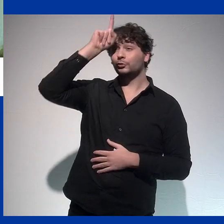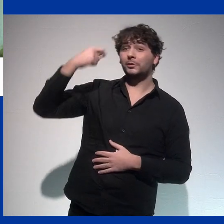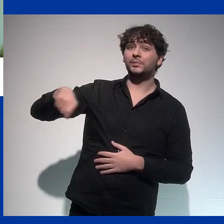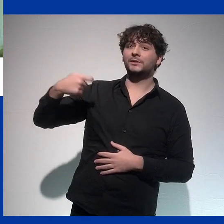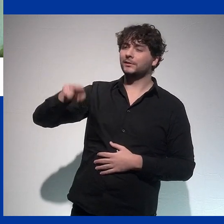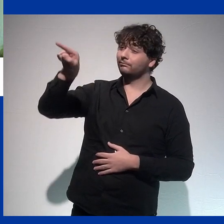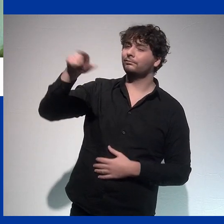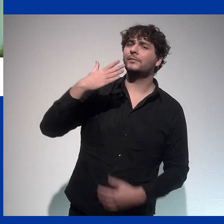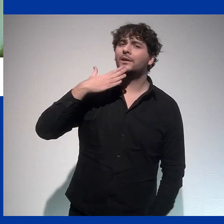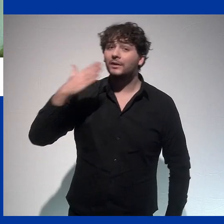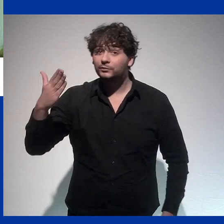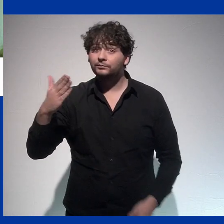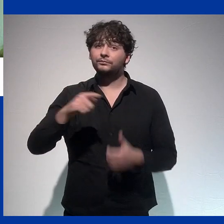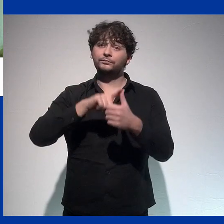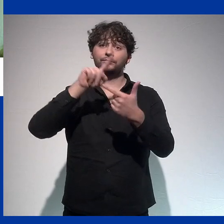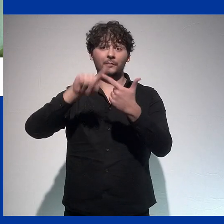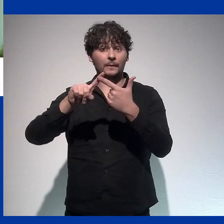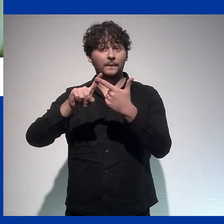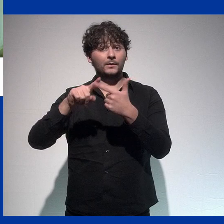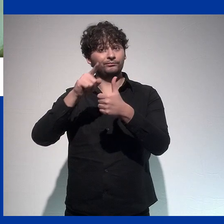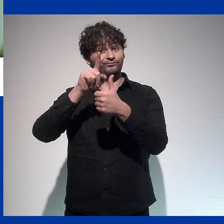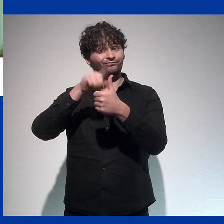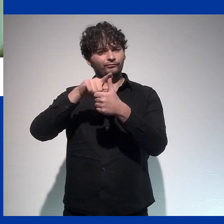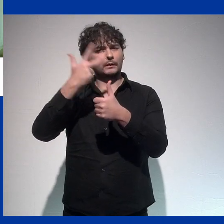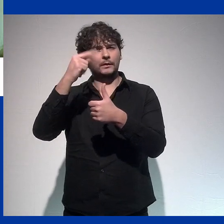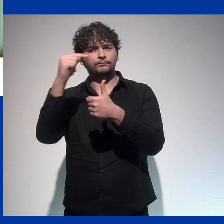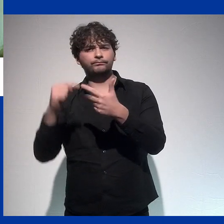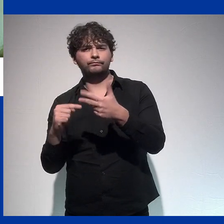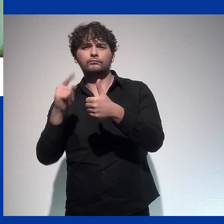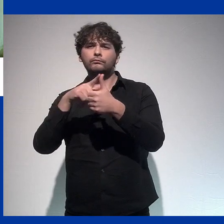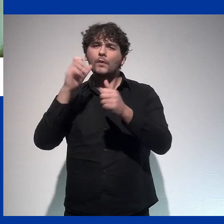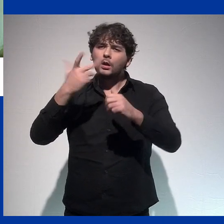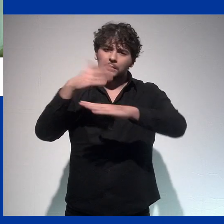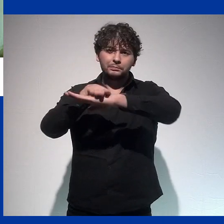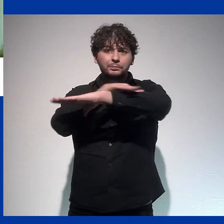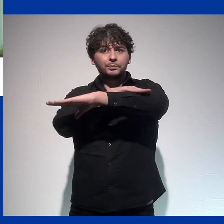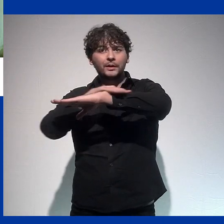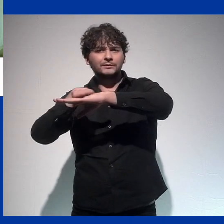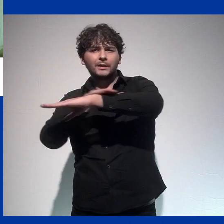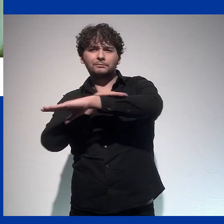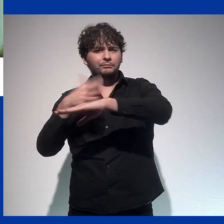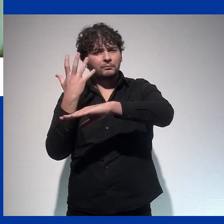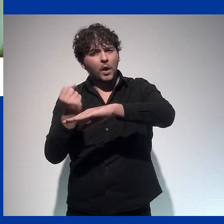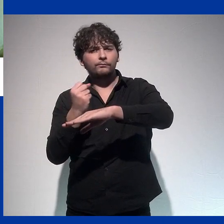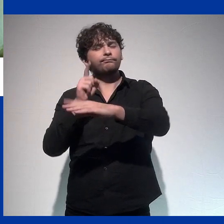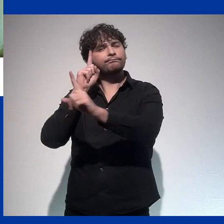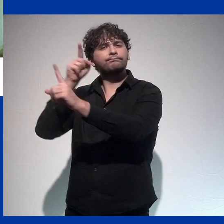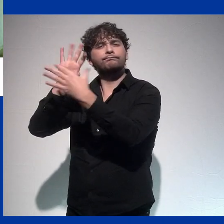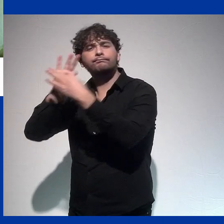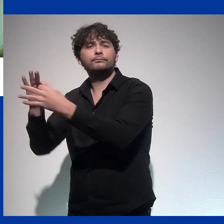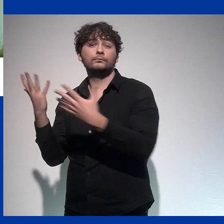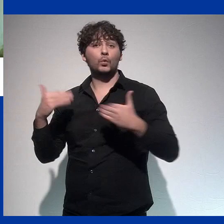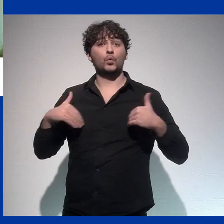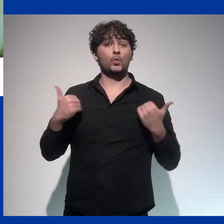also consolidates the alliance between the European Union and the Council of Europe. Second, for the organization of